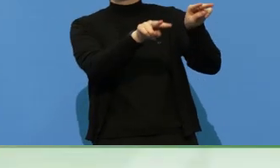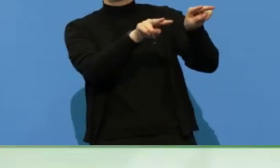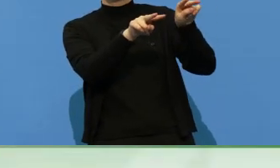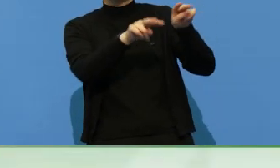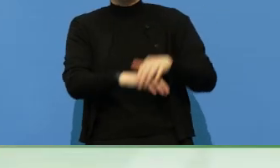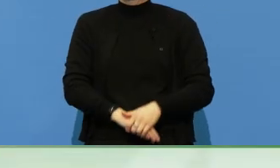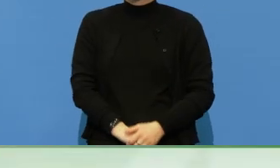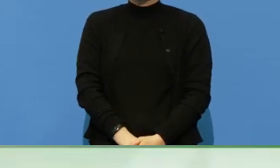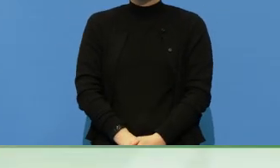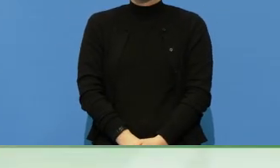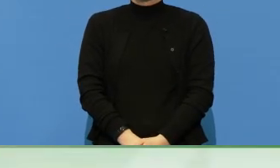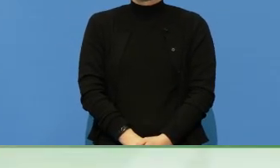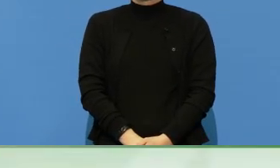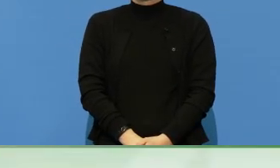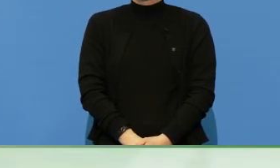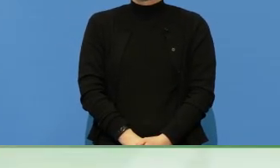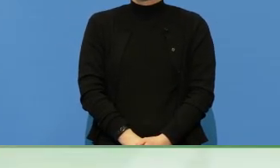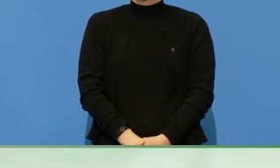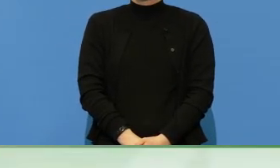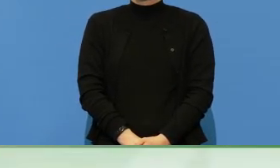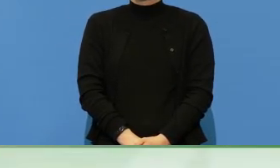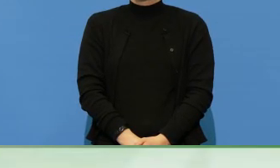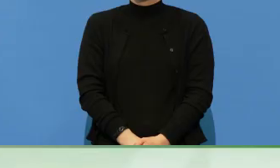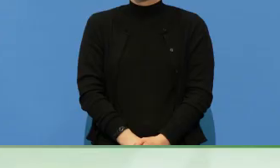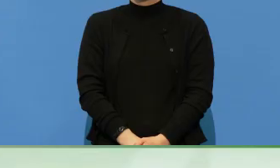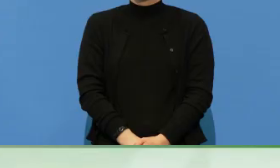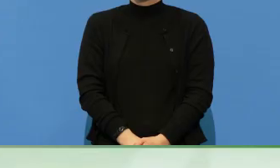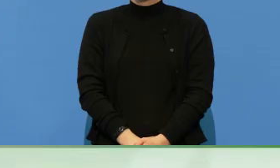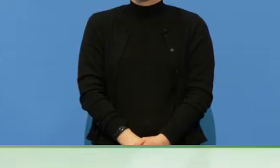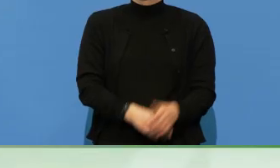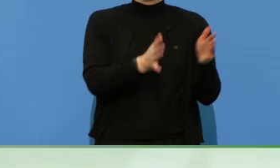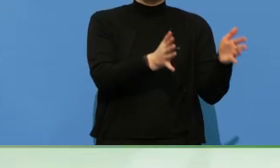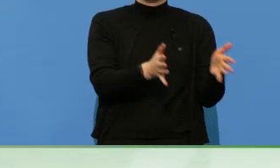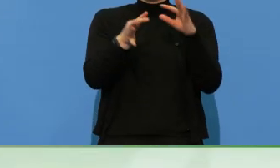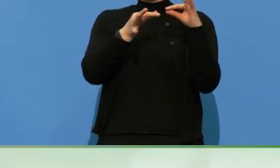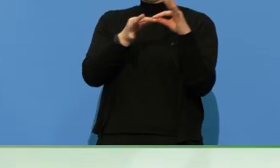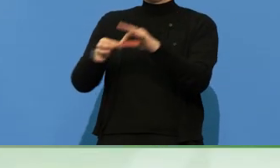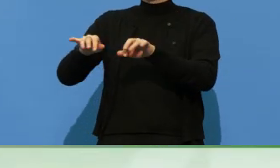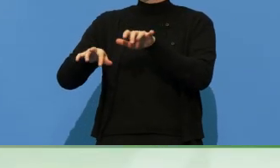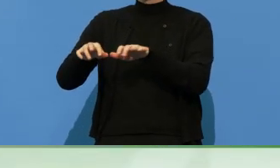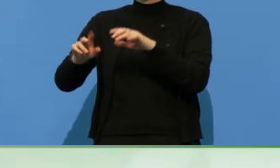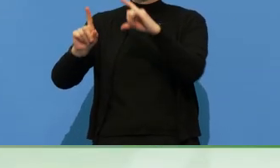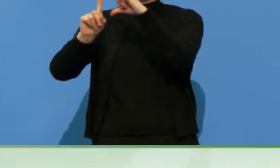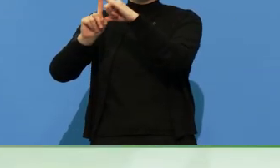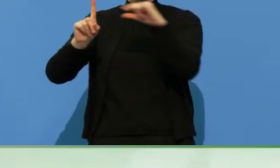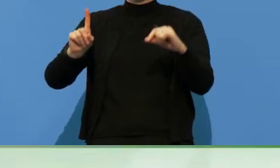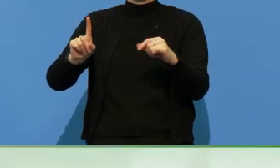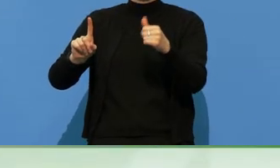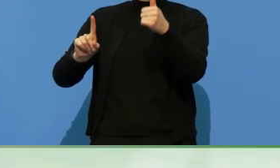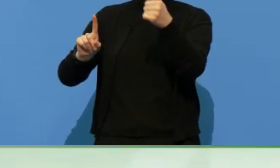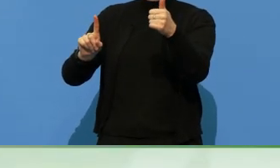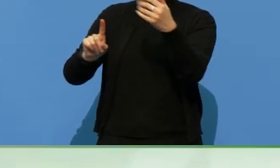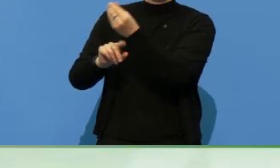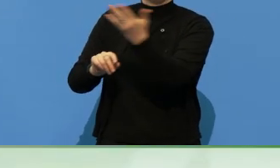And just to let you know that on the digital side, we have a very good news, because the French